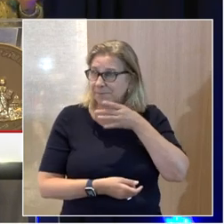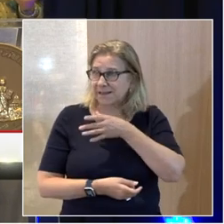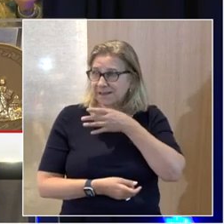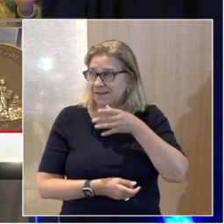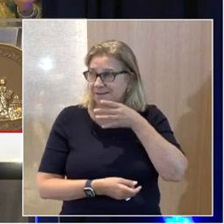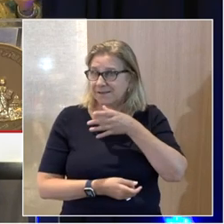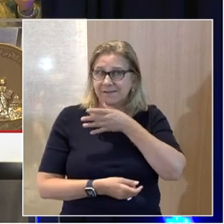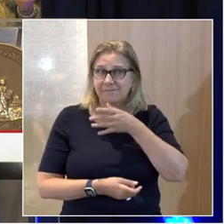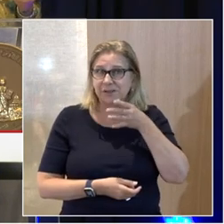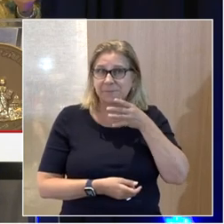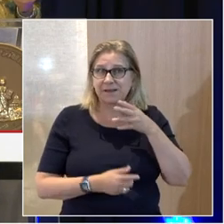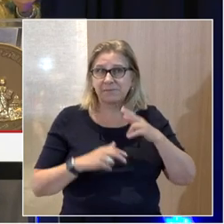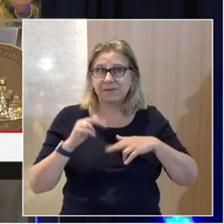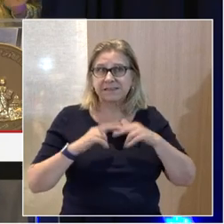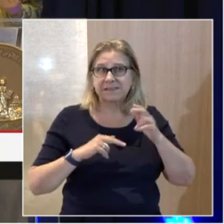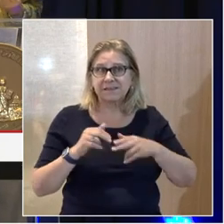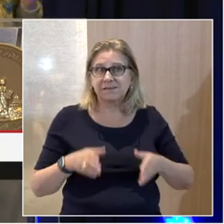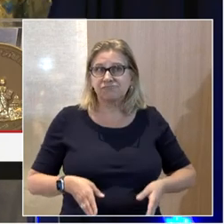farming. Maybe.